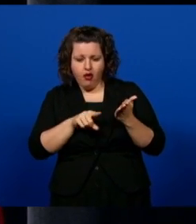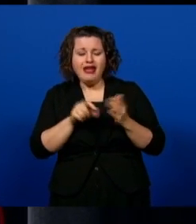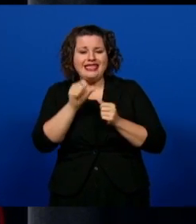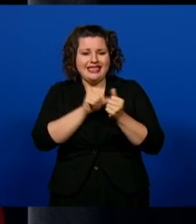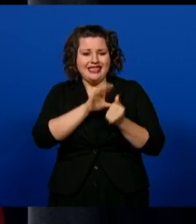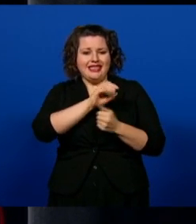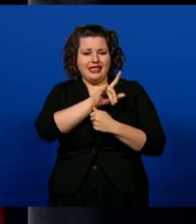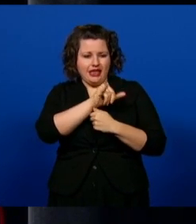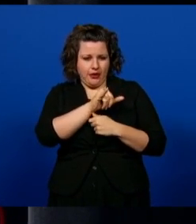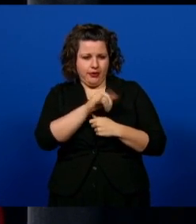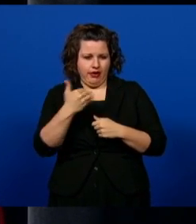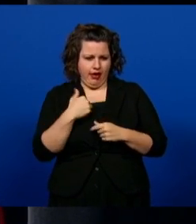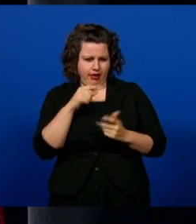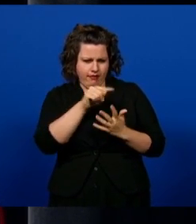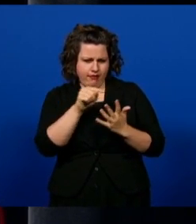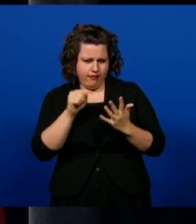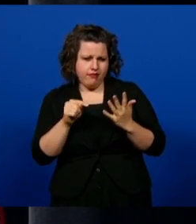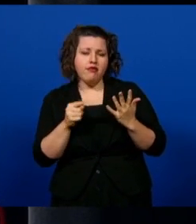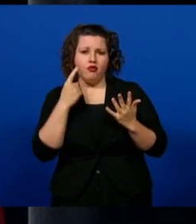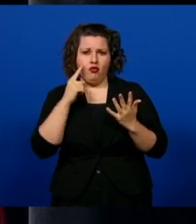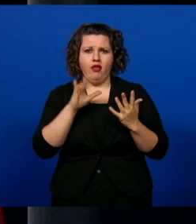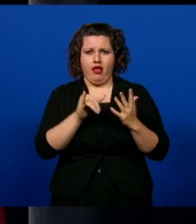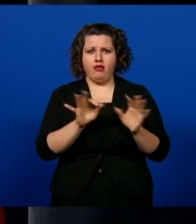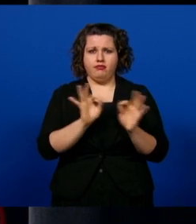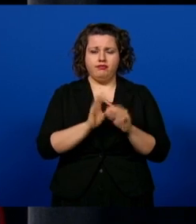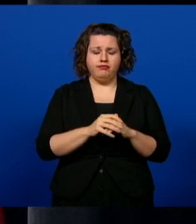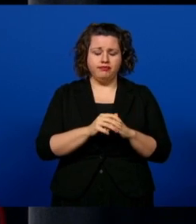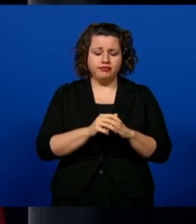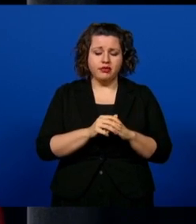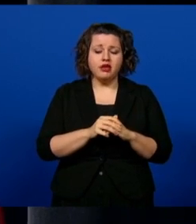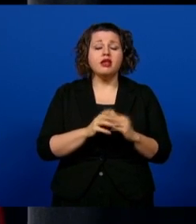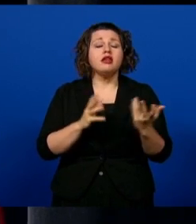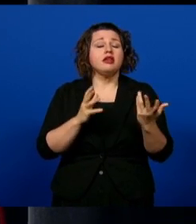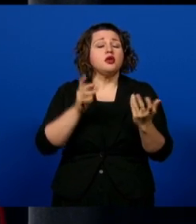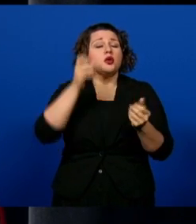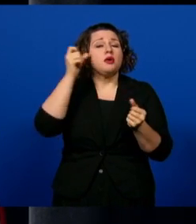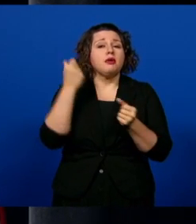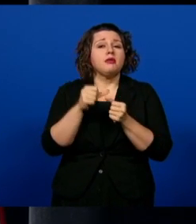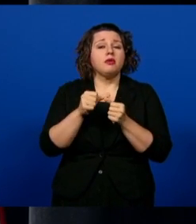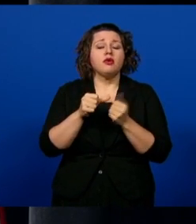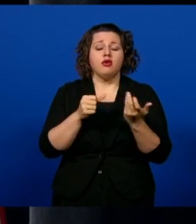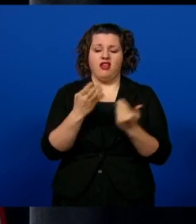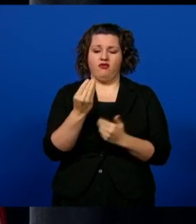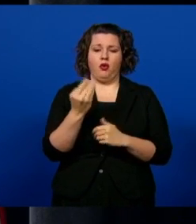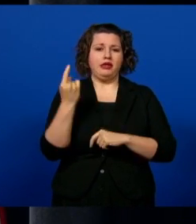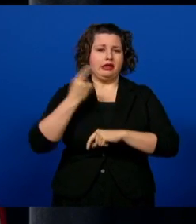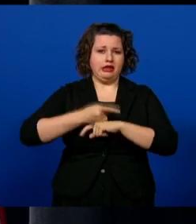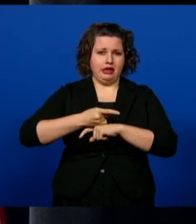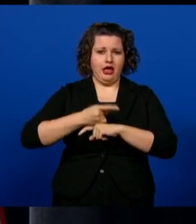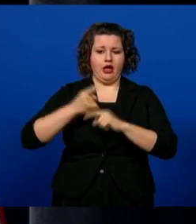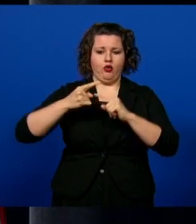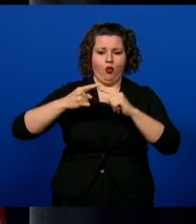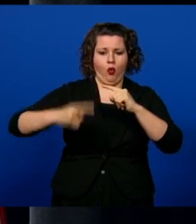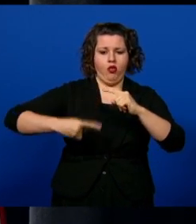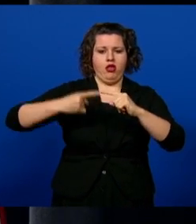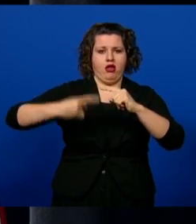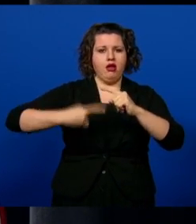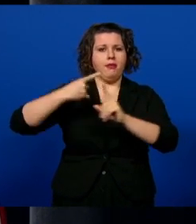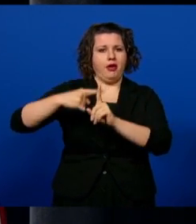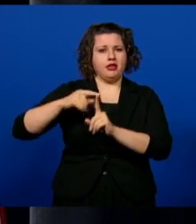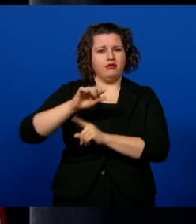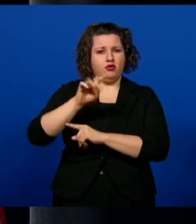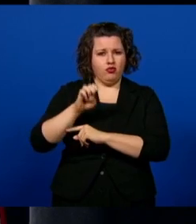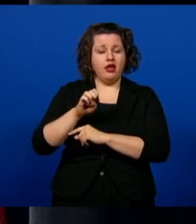county stands on this important metric. As you recall, the 14-day rolling positivity rate along with